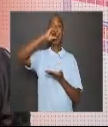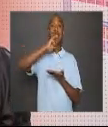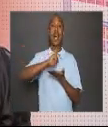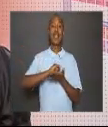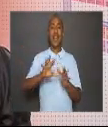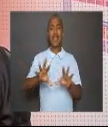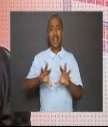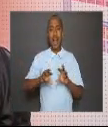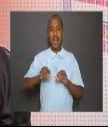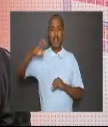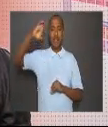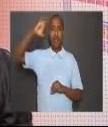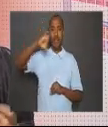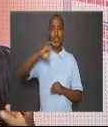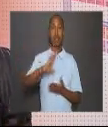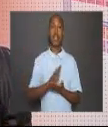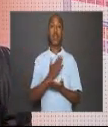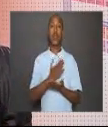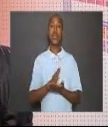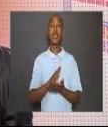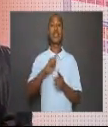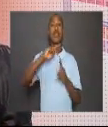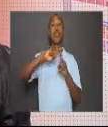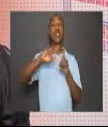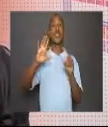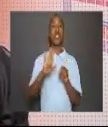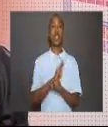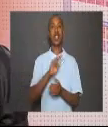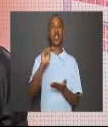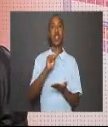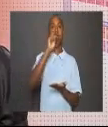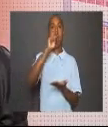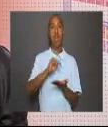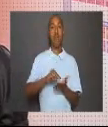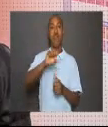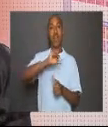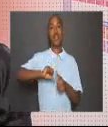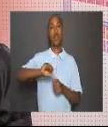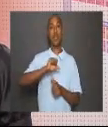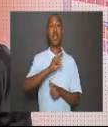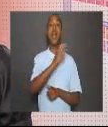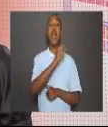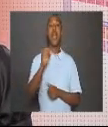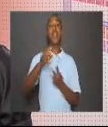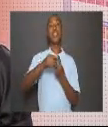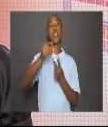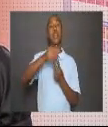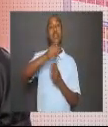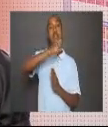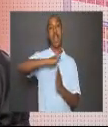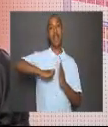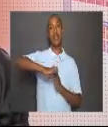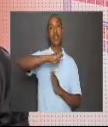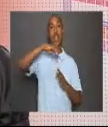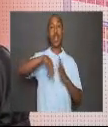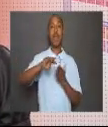the attractive force between the positively charged nuclei of atoms and the shared electrons